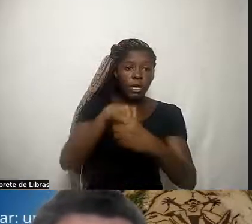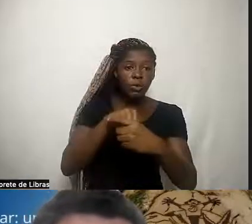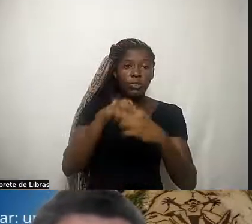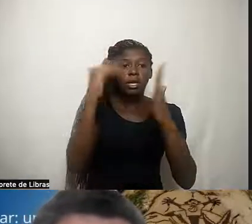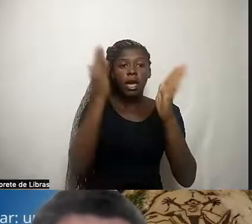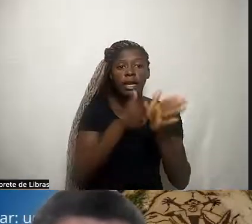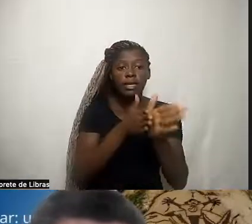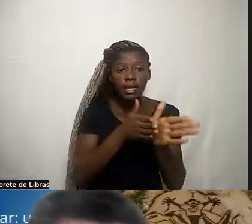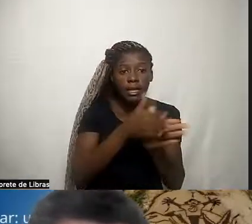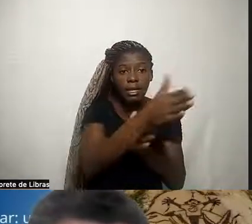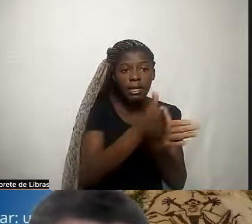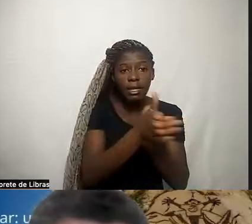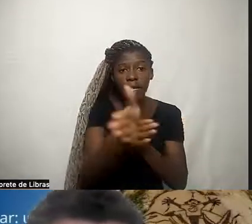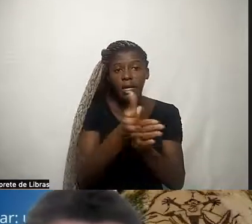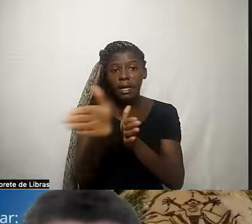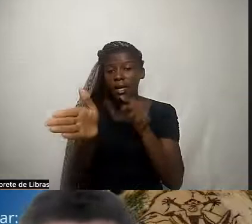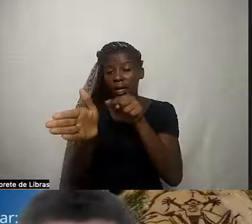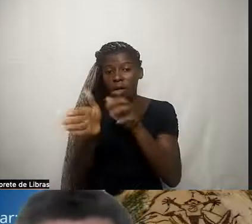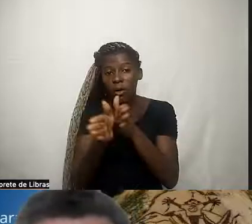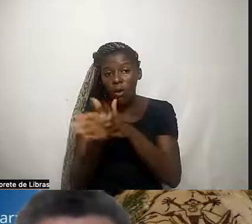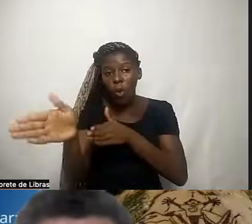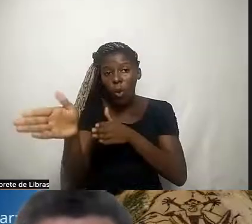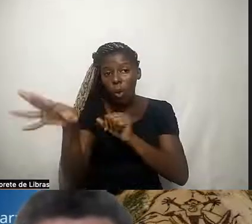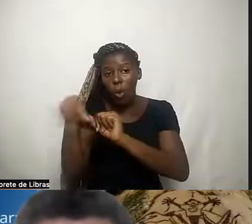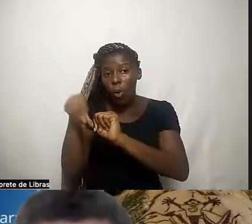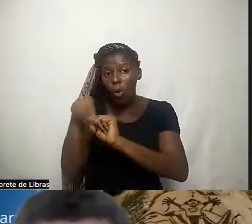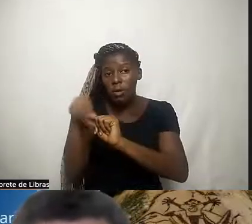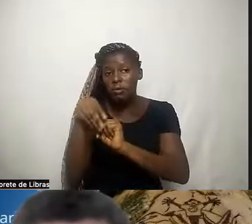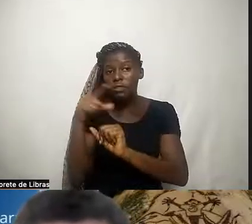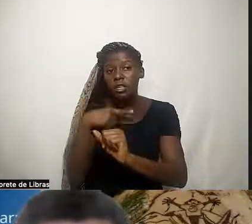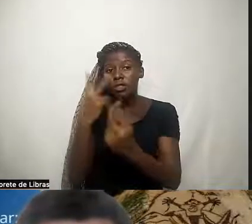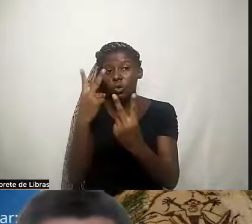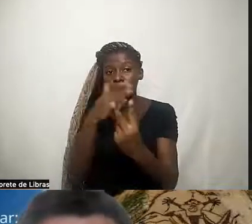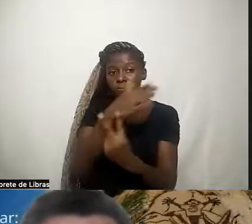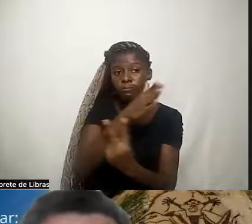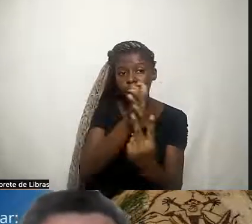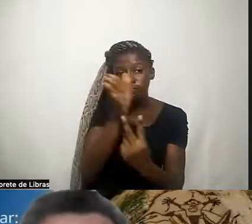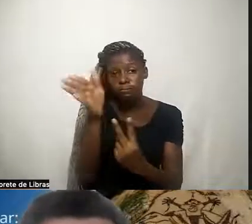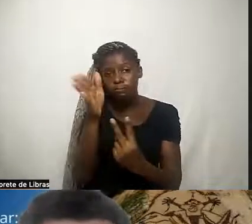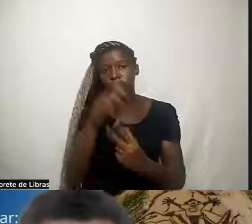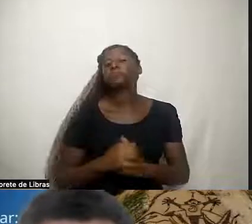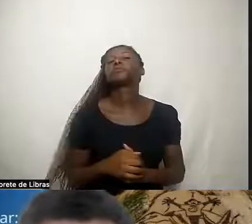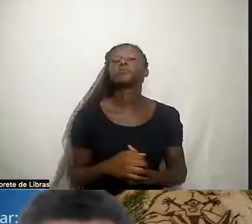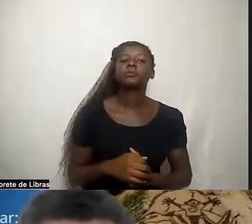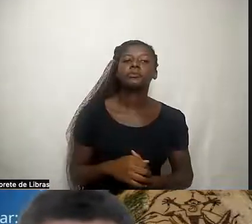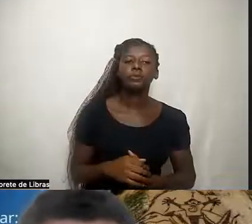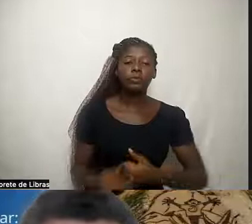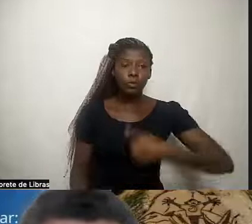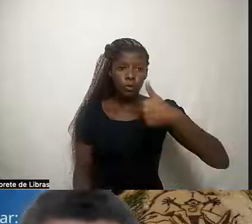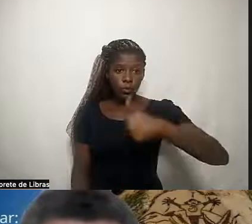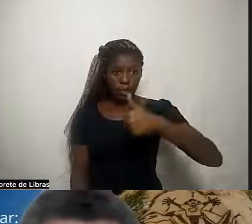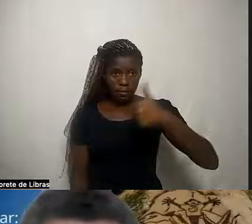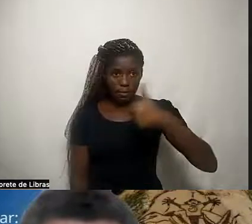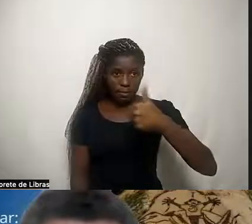axis, especially for knowledge. We work with two indicators. The first